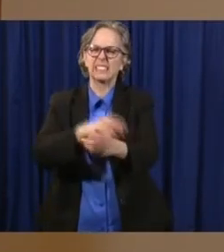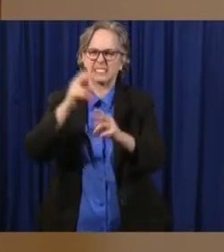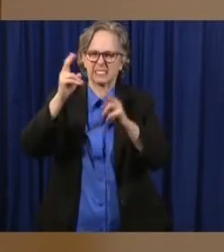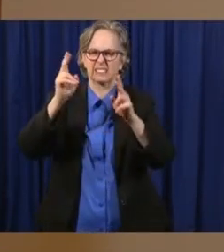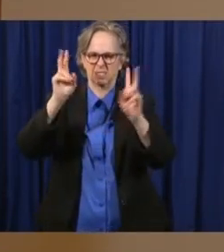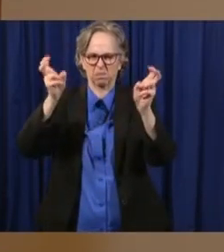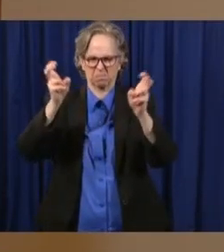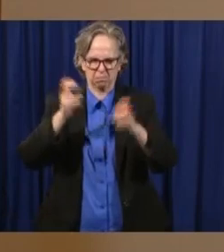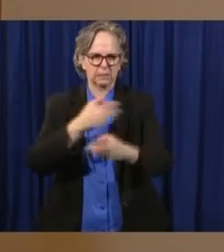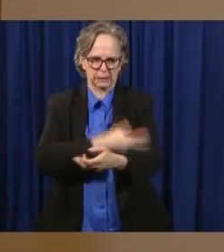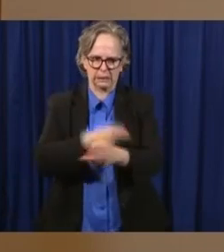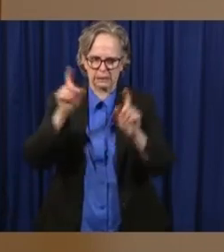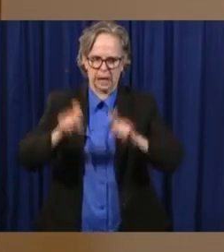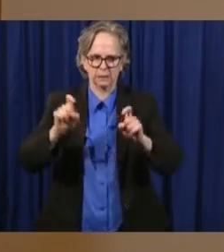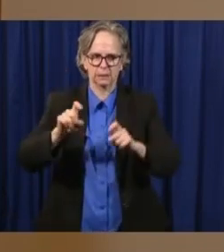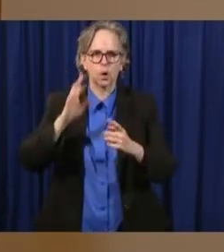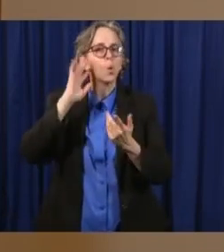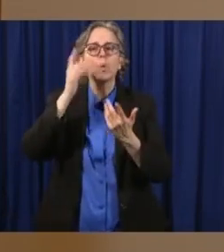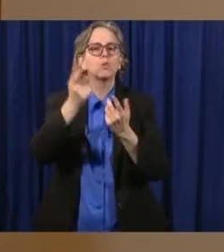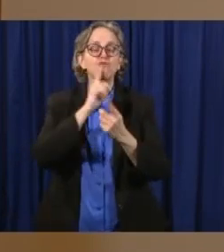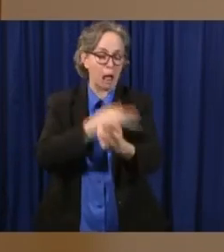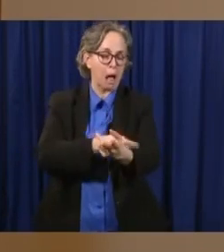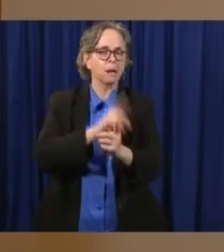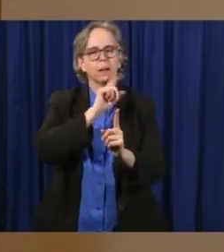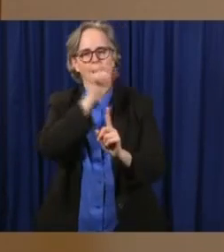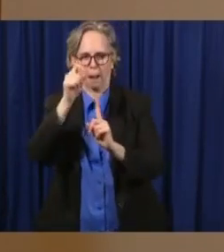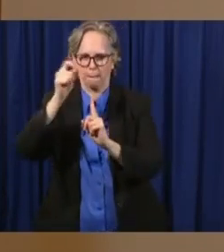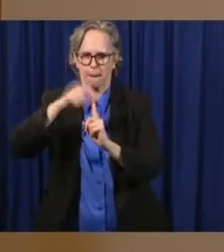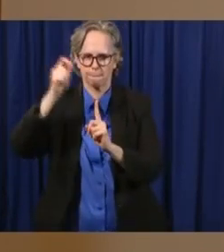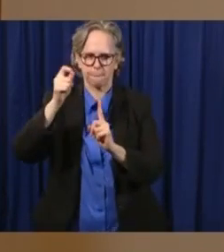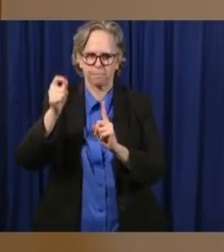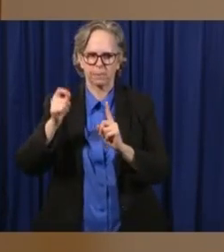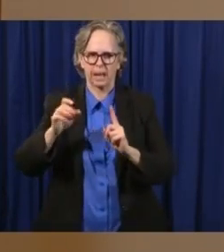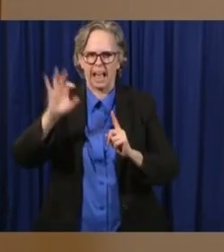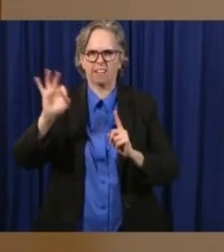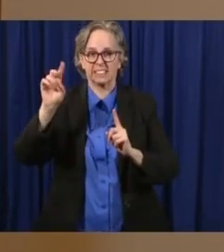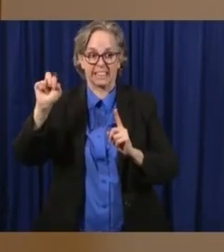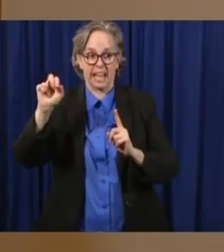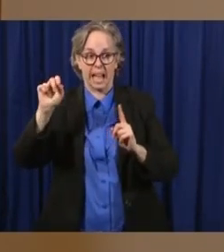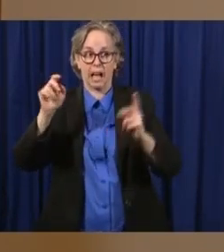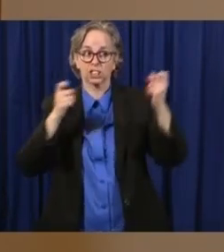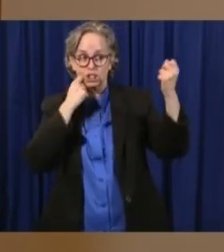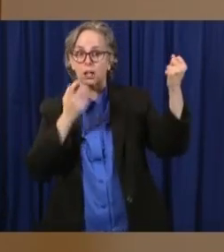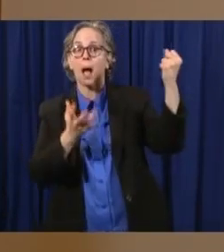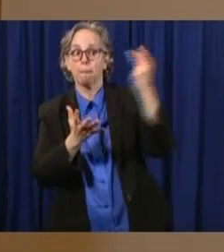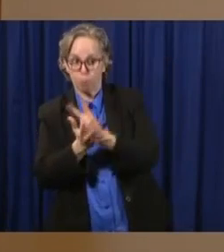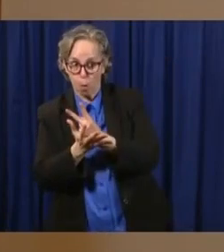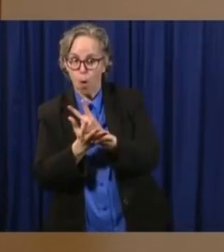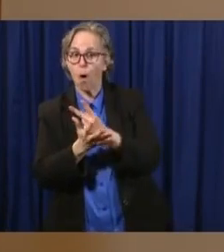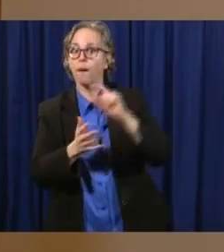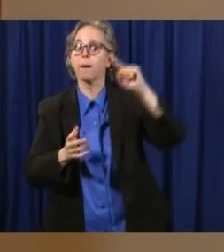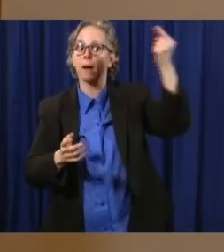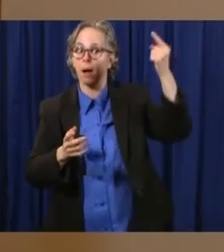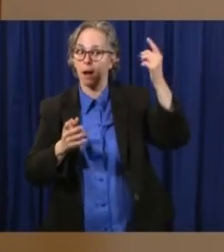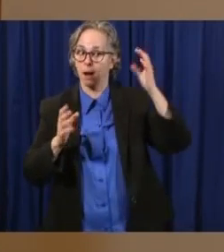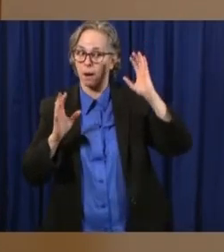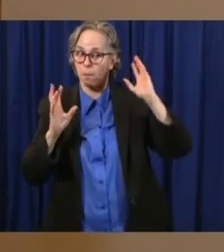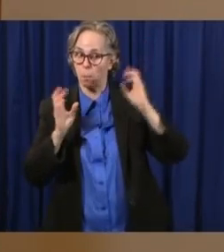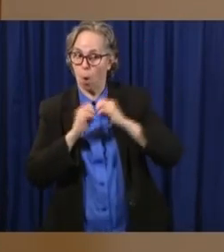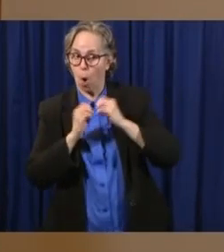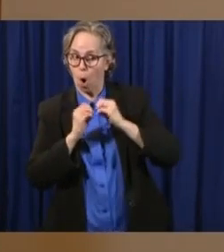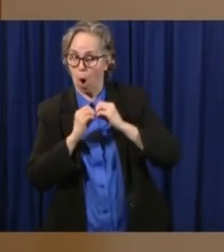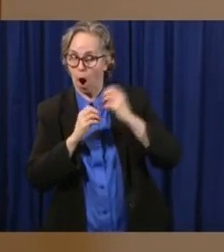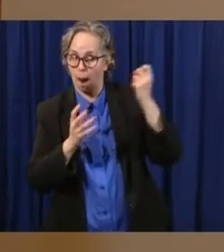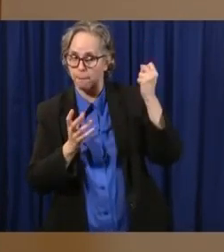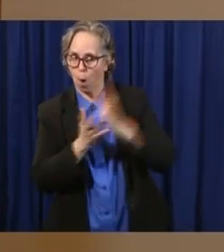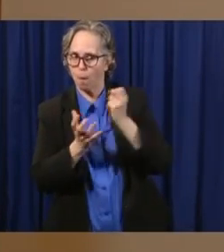a finger prick. FDA just approved the first. We hope there will be many at this. And that is something, once again, that takes a while